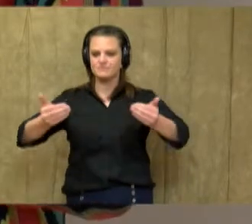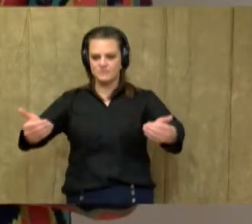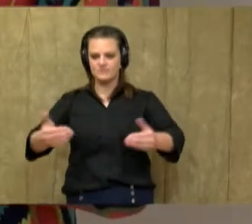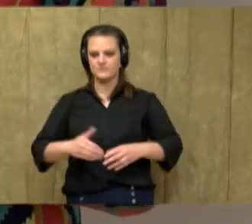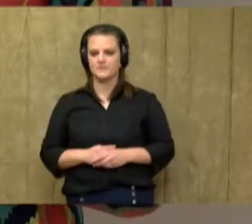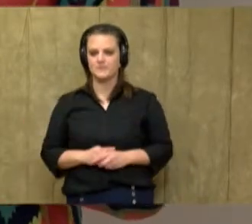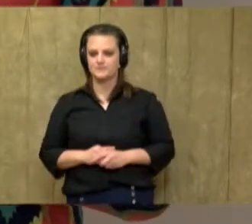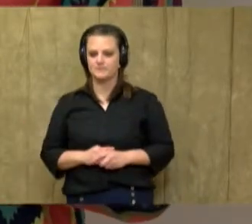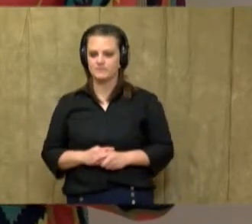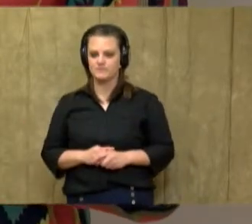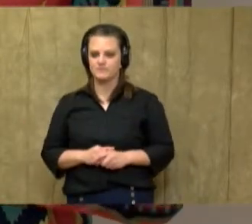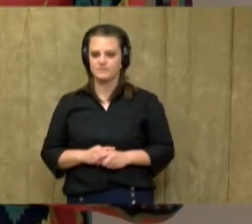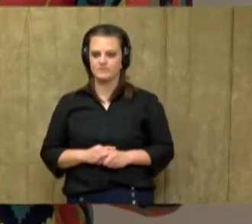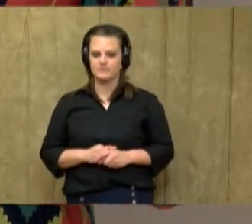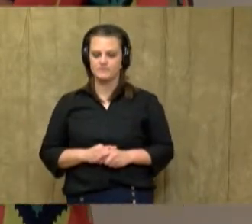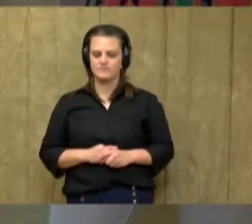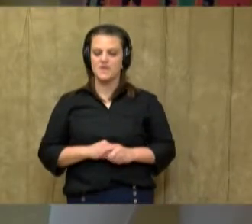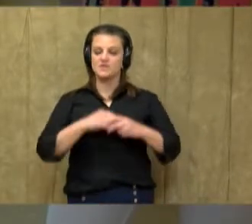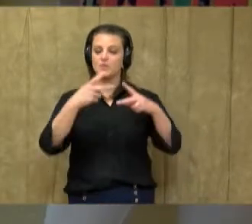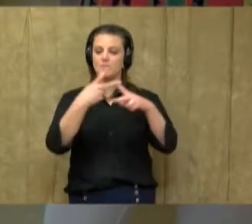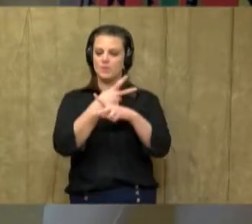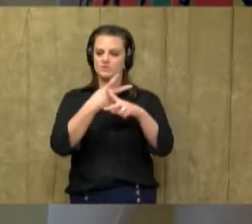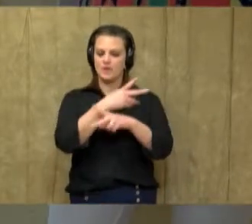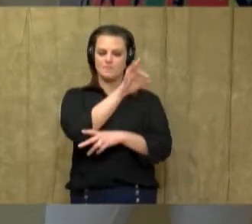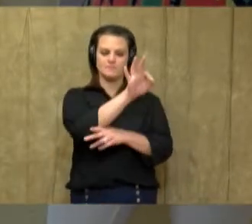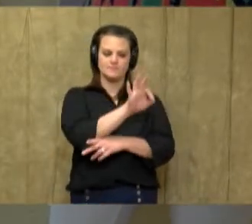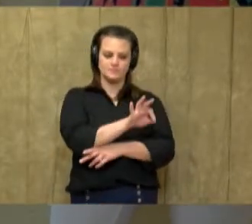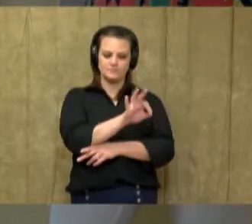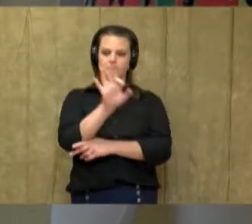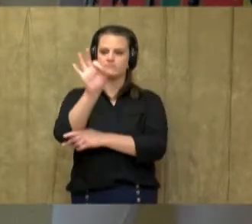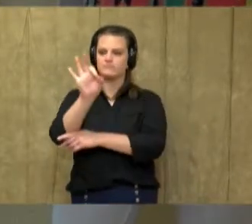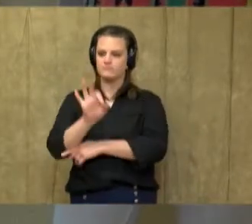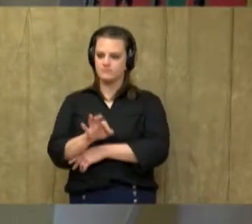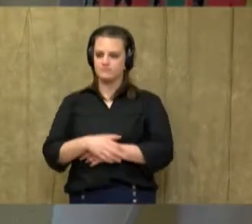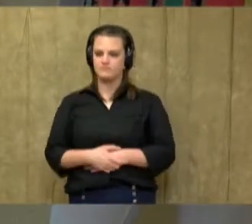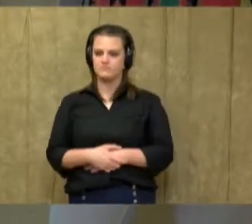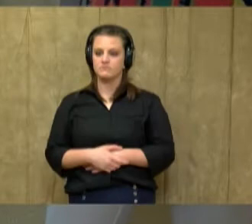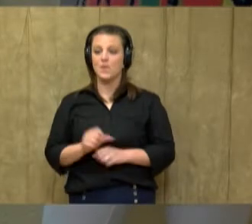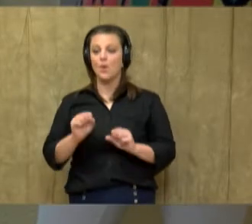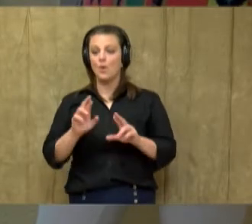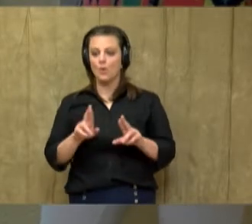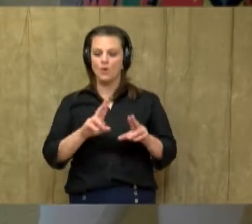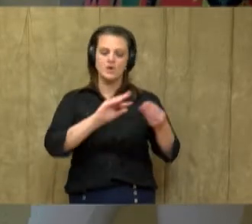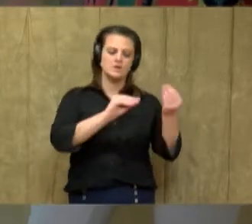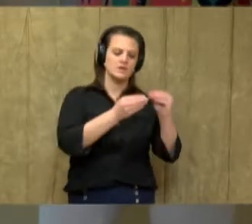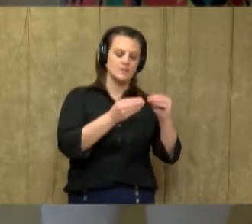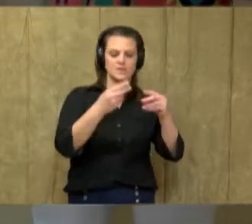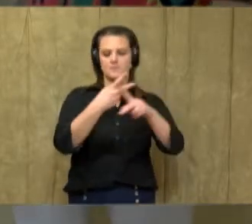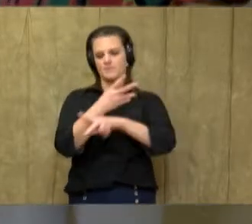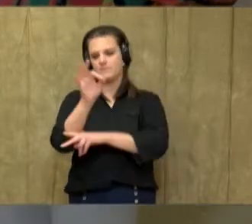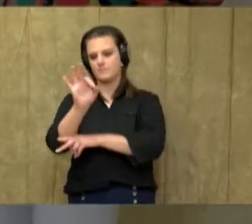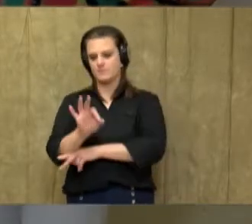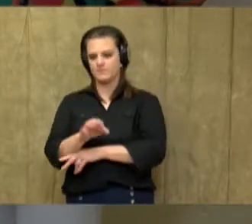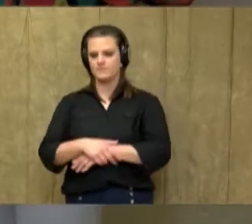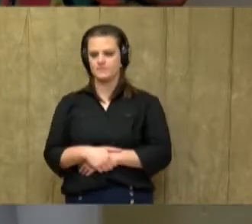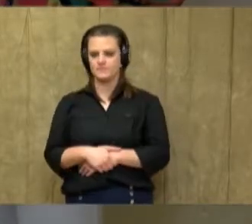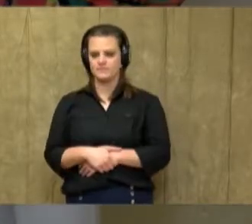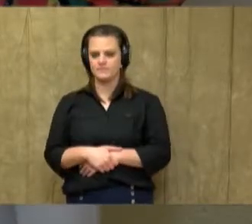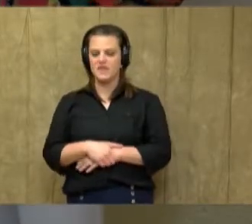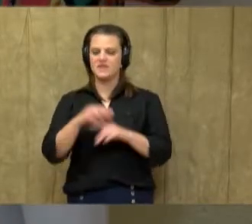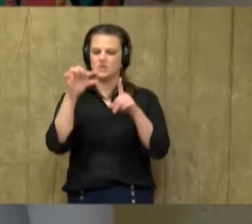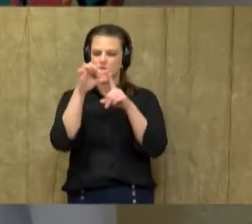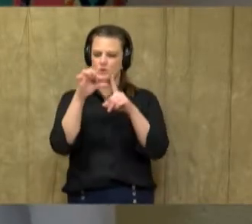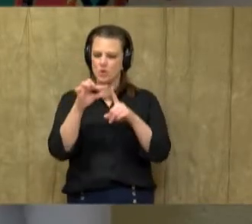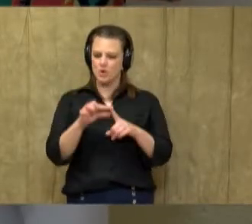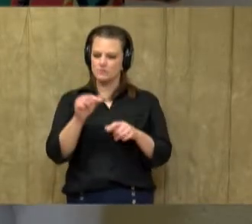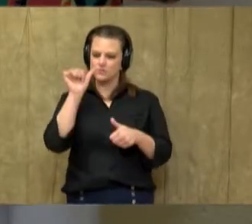take a look. We're going to multiply a fraction by a fraction or a fraction by a whole number. And remember our math